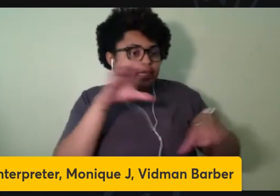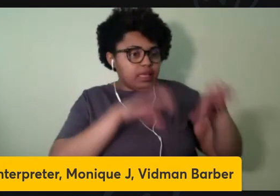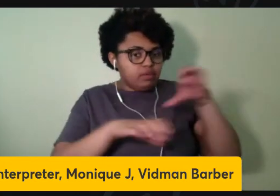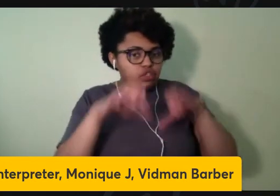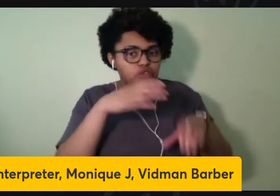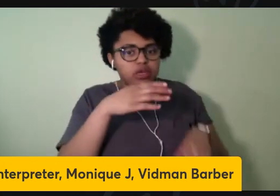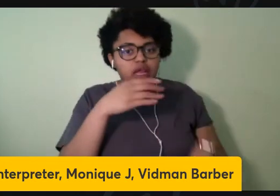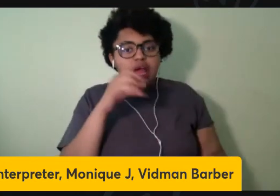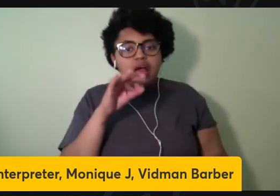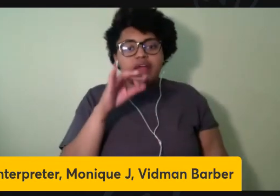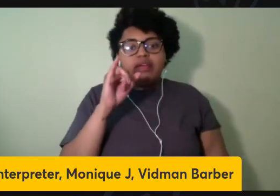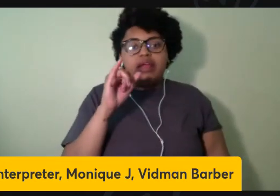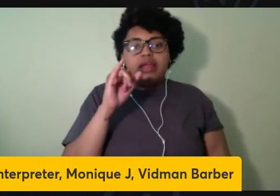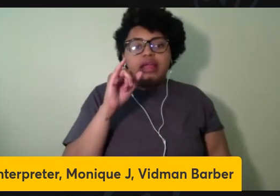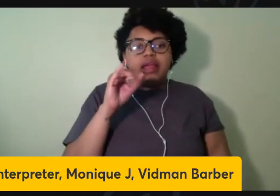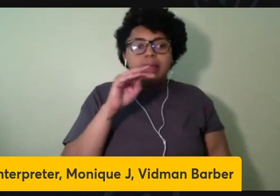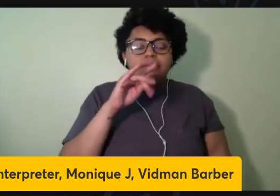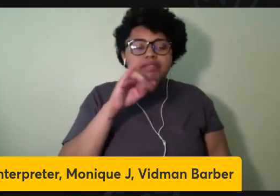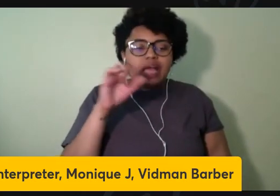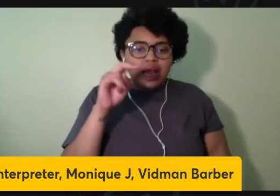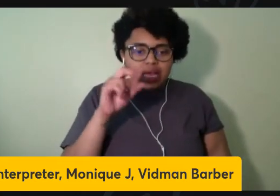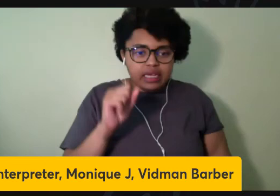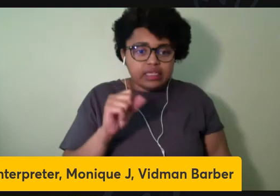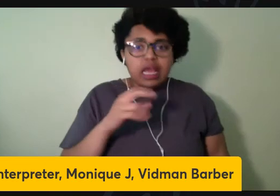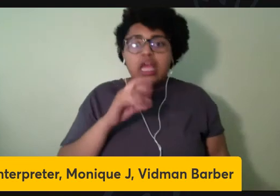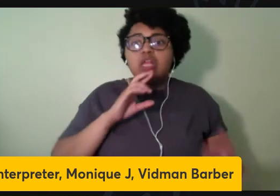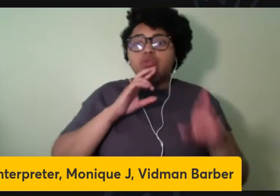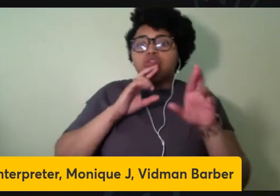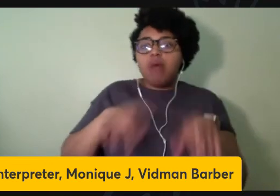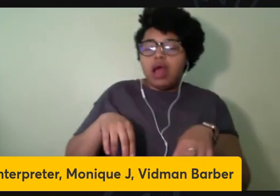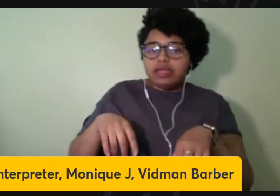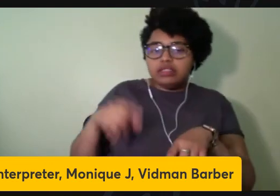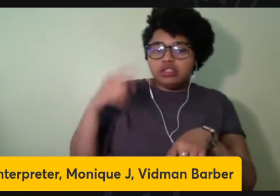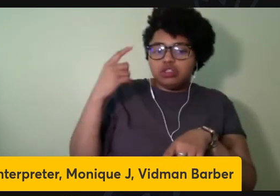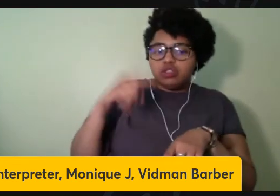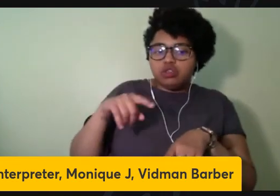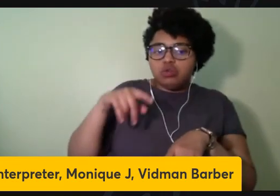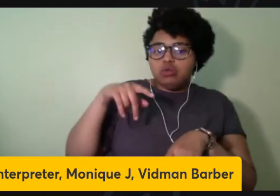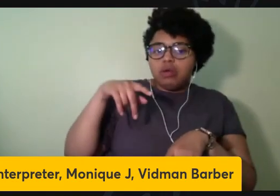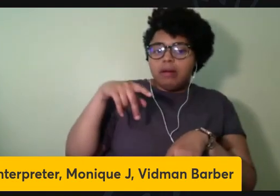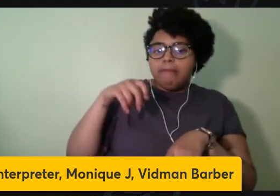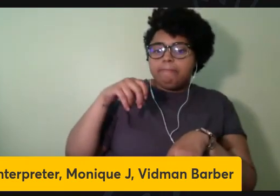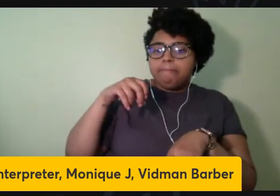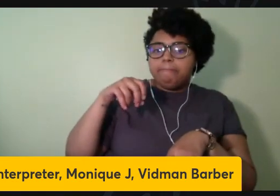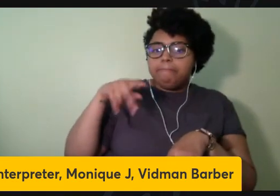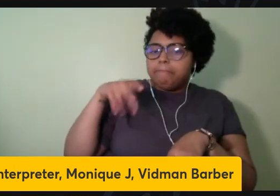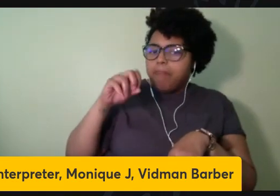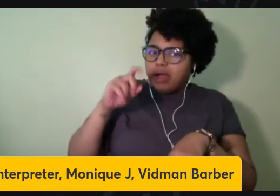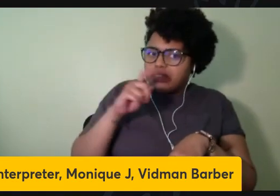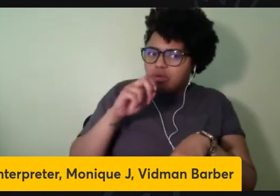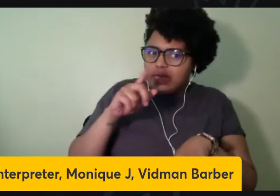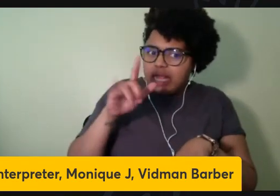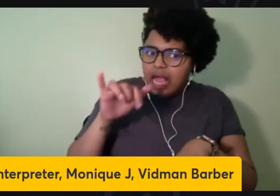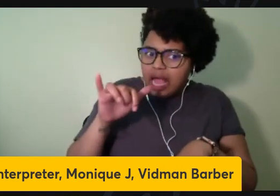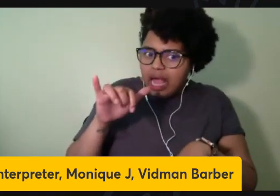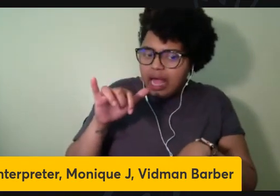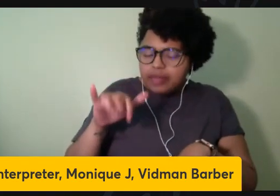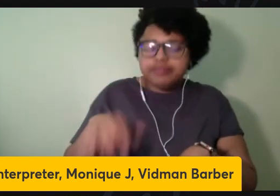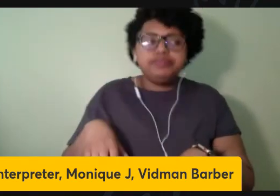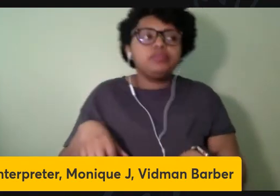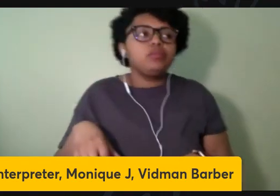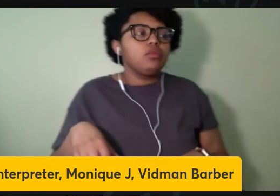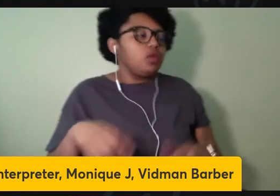the adaptive response to hypoxia. His current research is focused on understanding the molecular mechanisms of innate